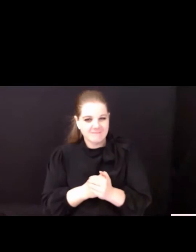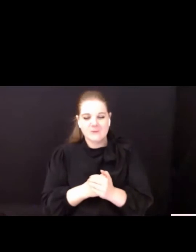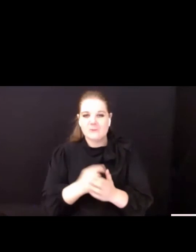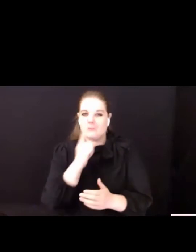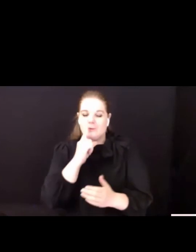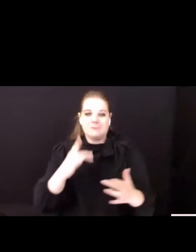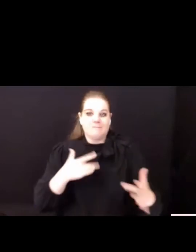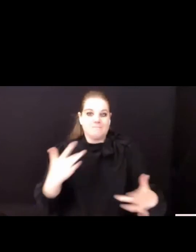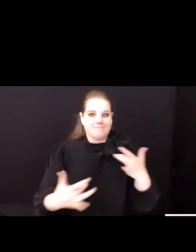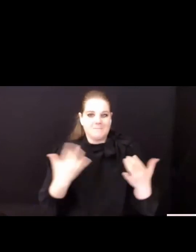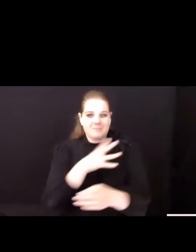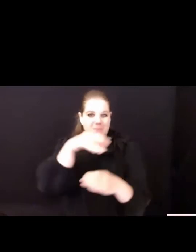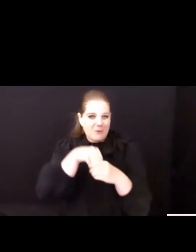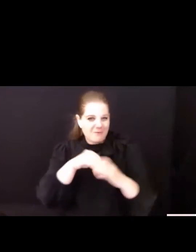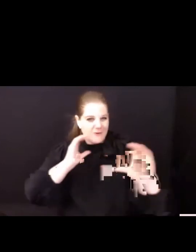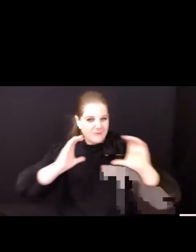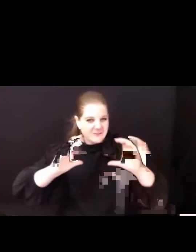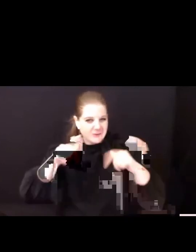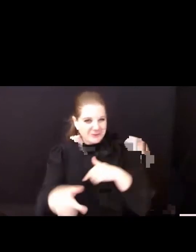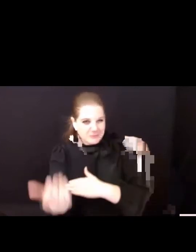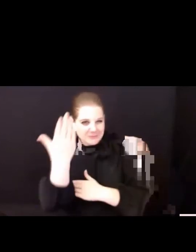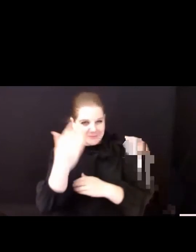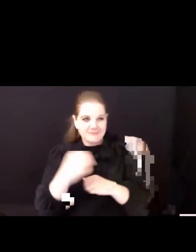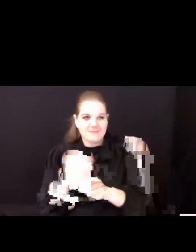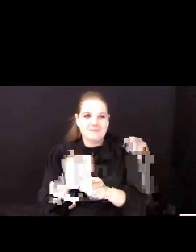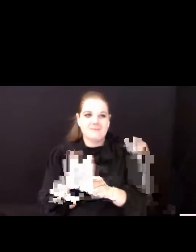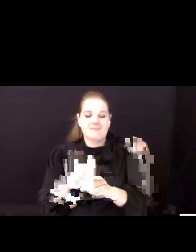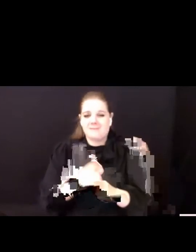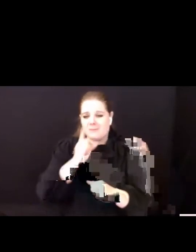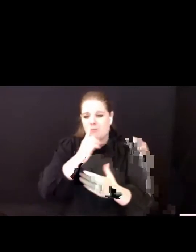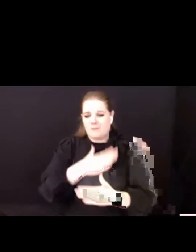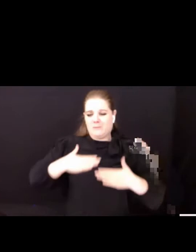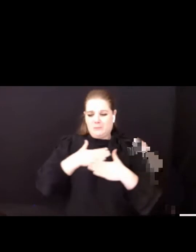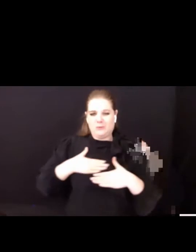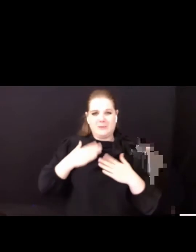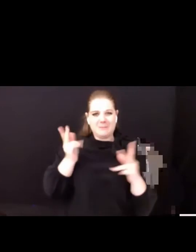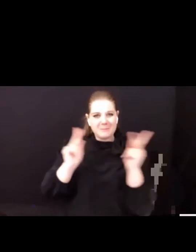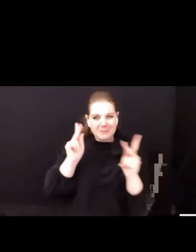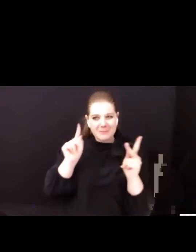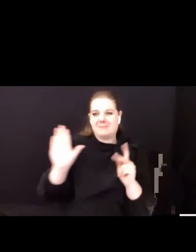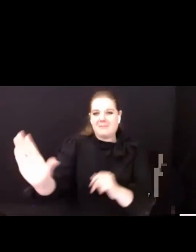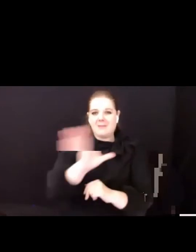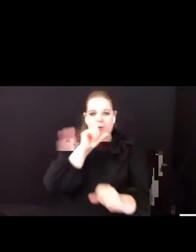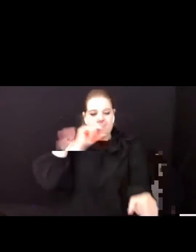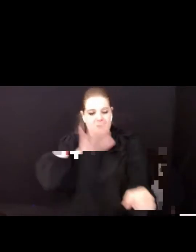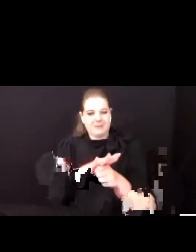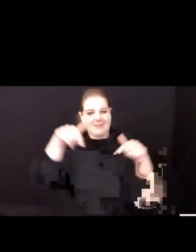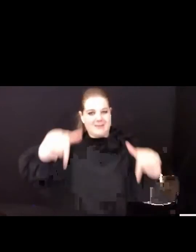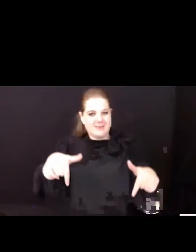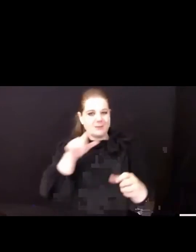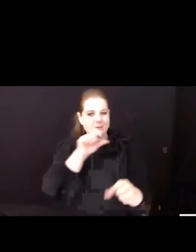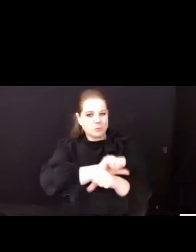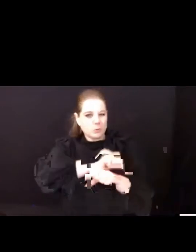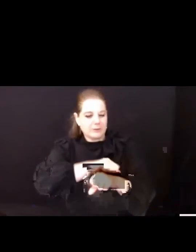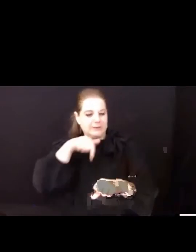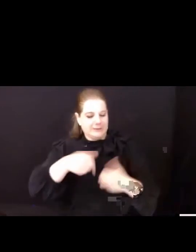be part of the conversation this morning, and really appreciate people's commitment to this work and this effort.